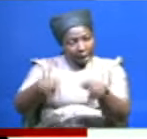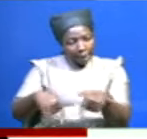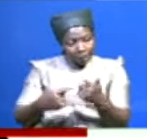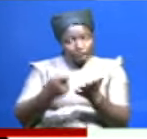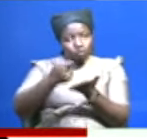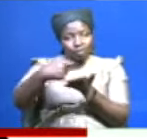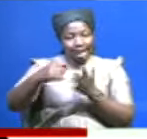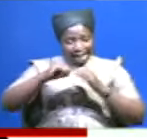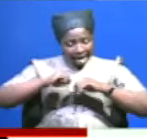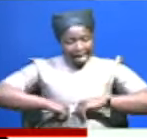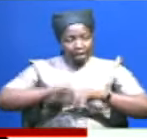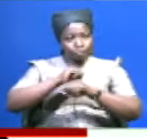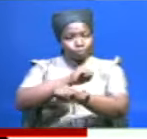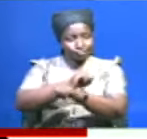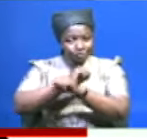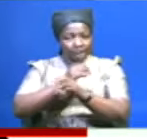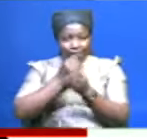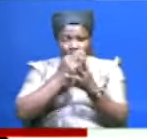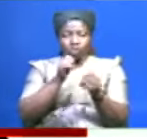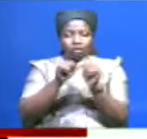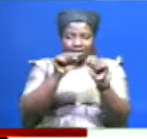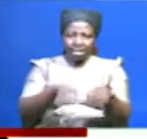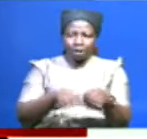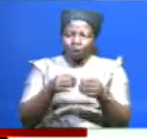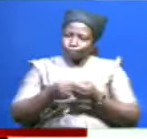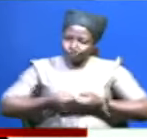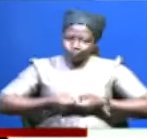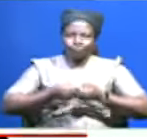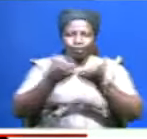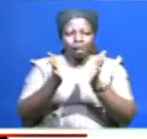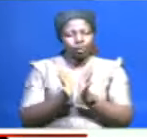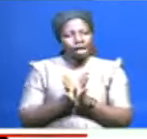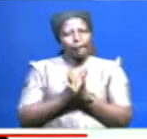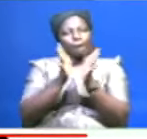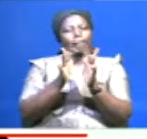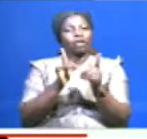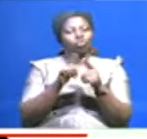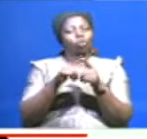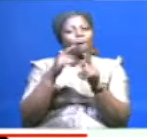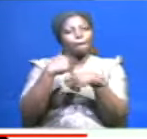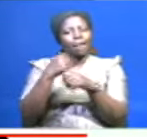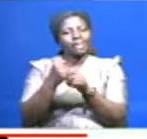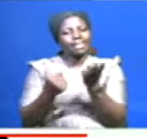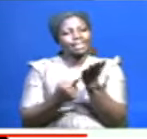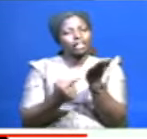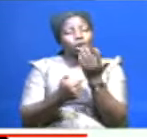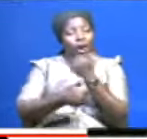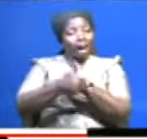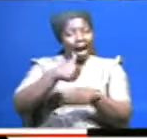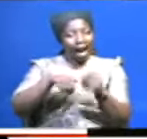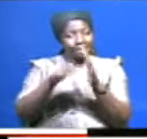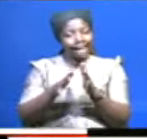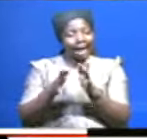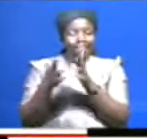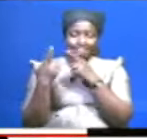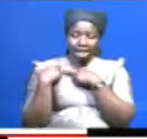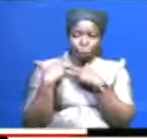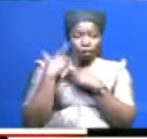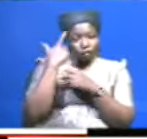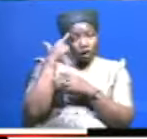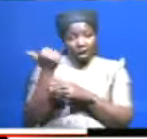guard information that can be made public to hold digital players to account for any breaches.